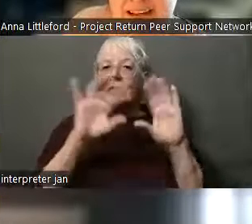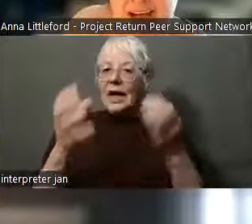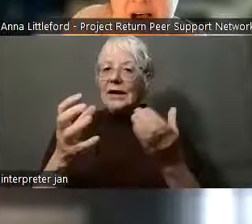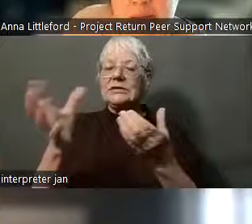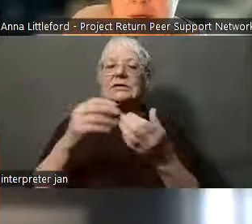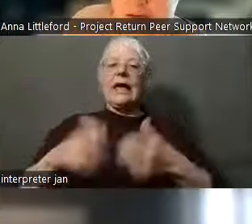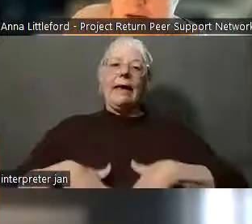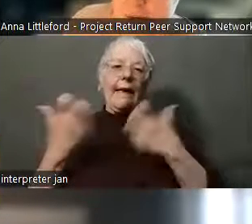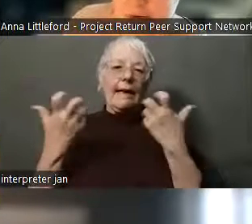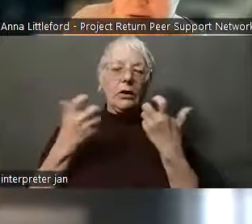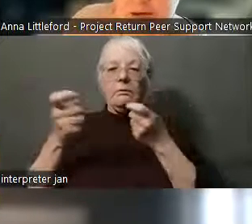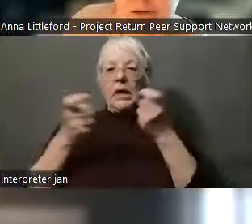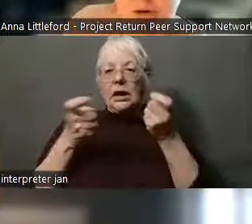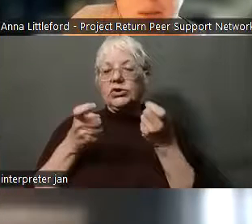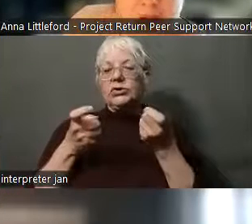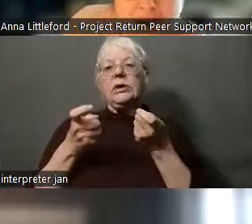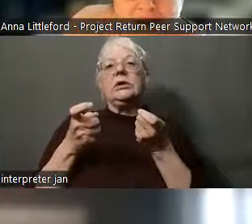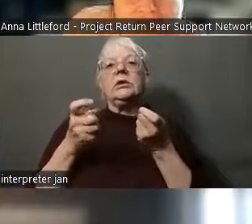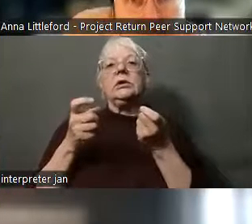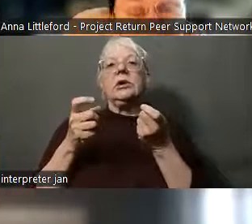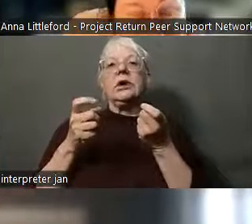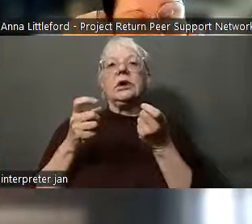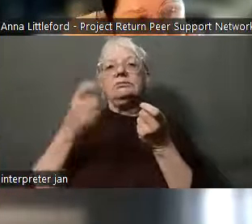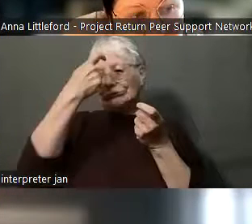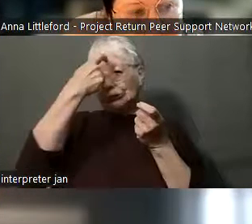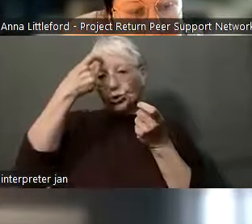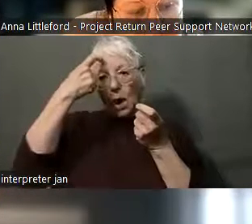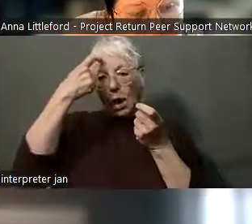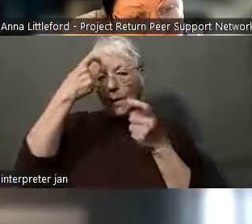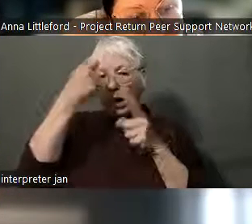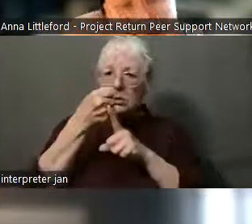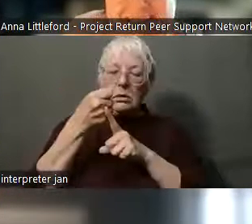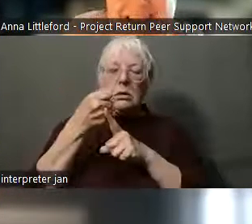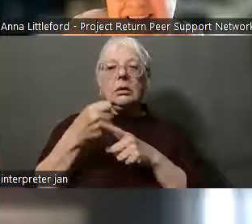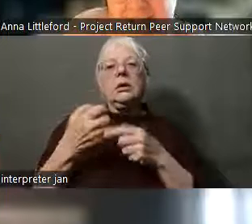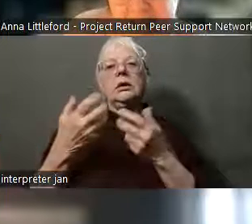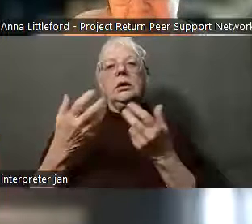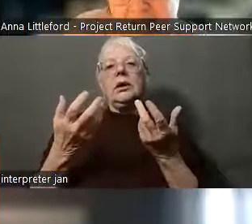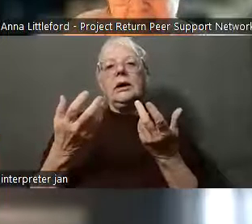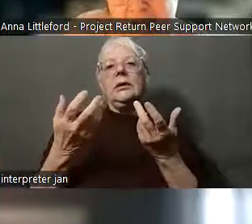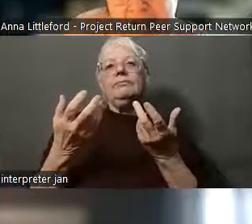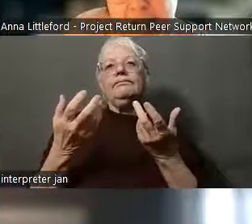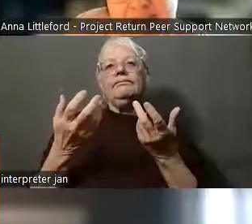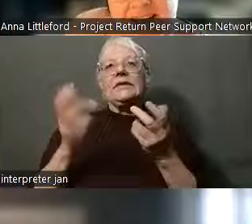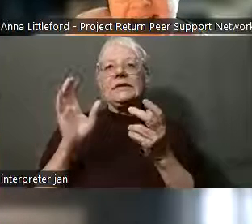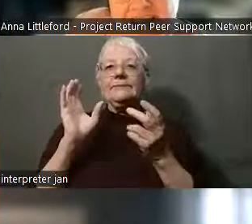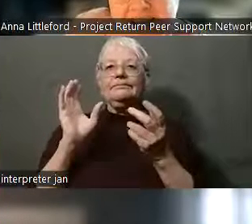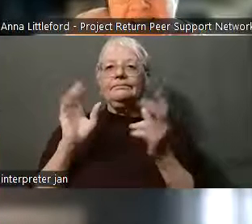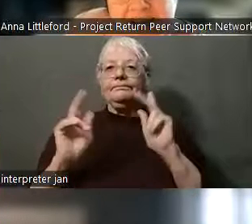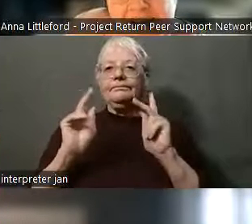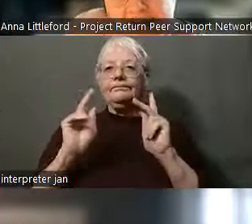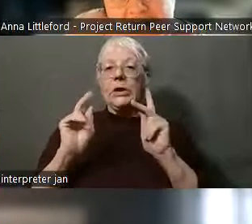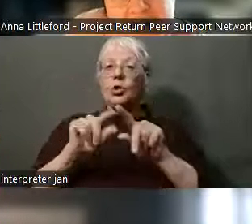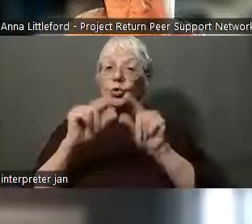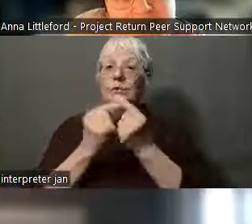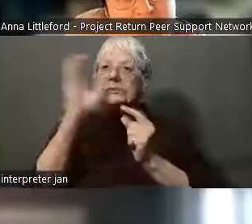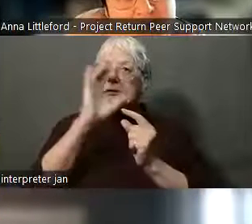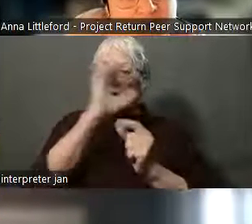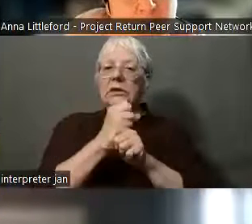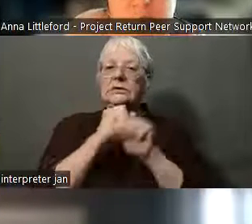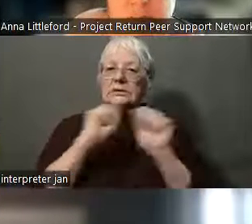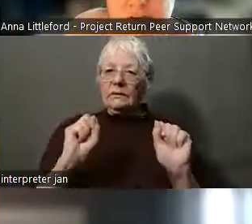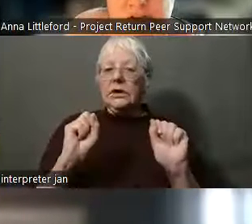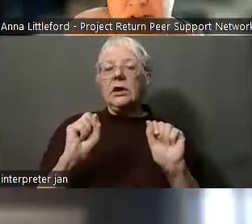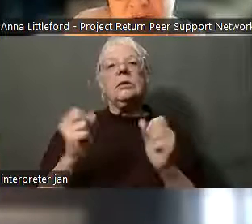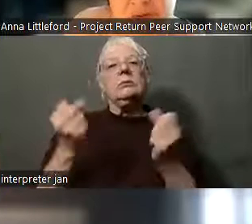management or trauma, sort of seeking safety kind of groups. And there, a lot of times people